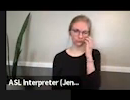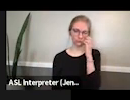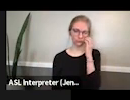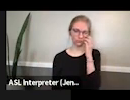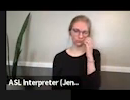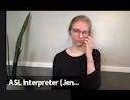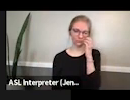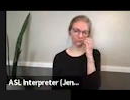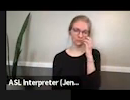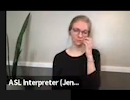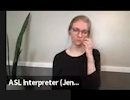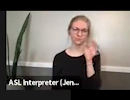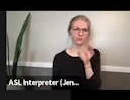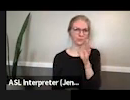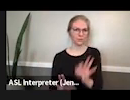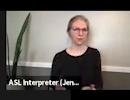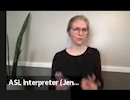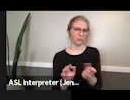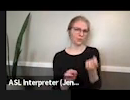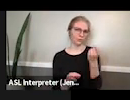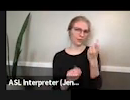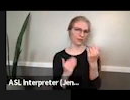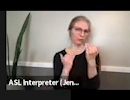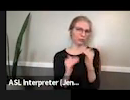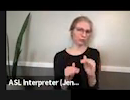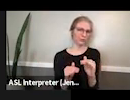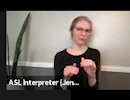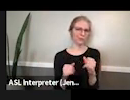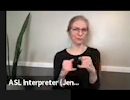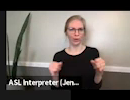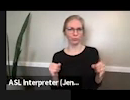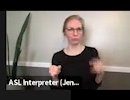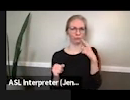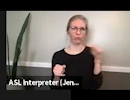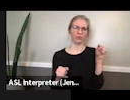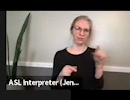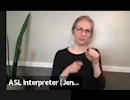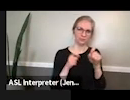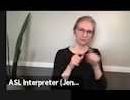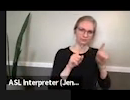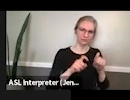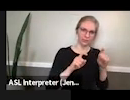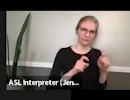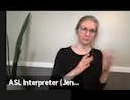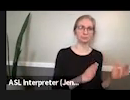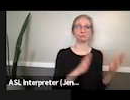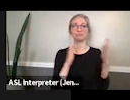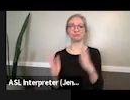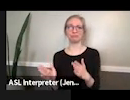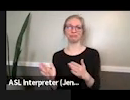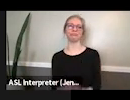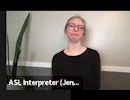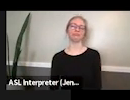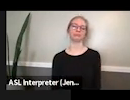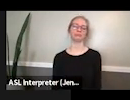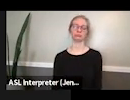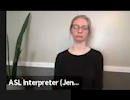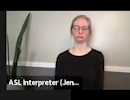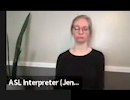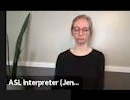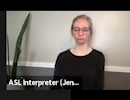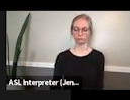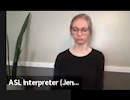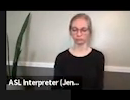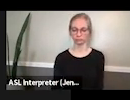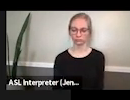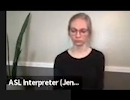the restrictions and the parameters are for this test. Okay, let's look at the second test. The